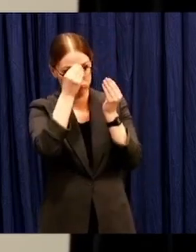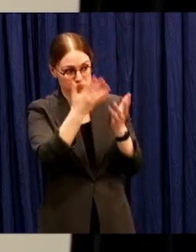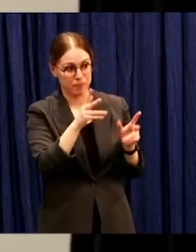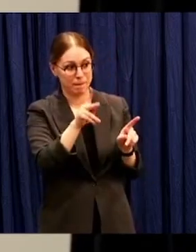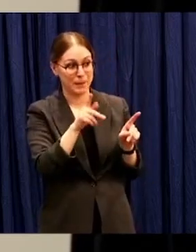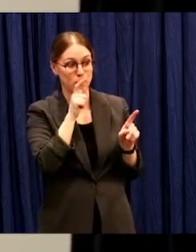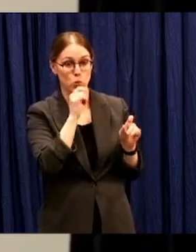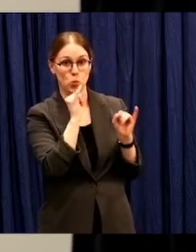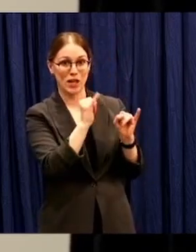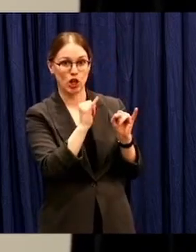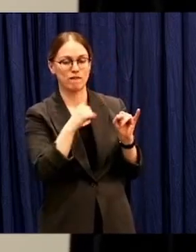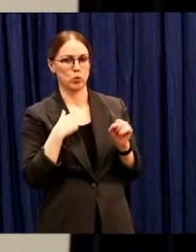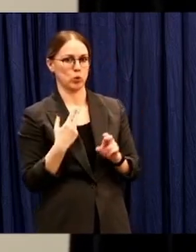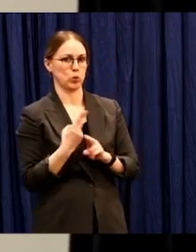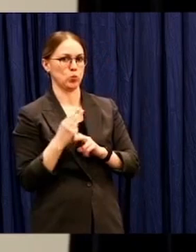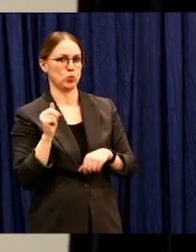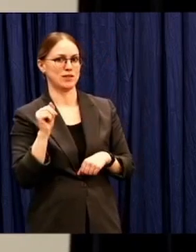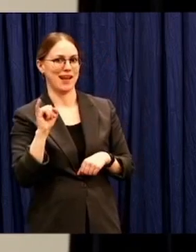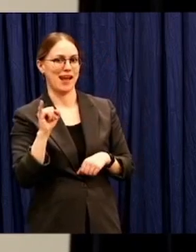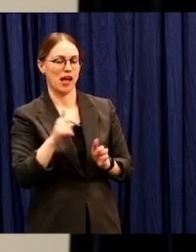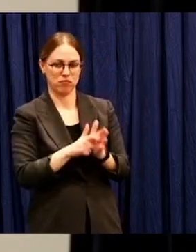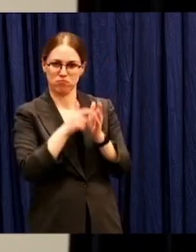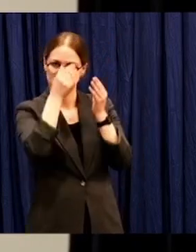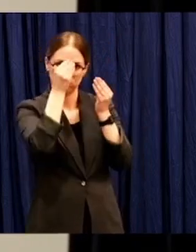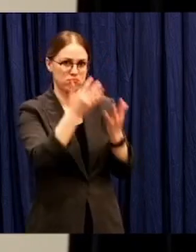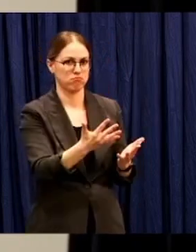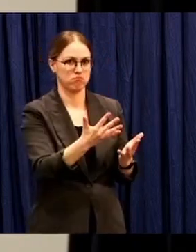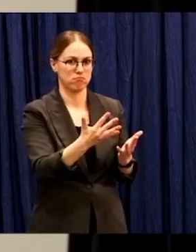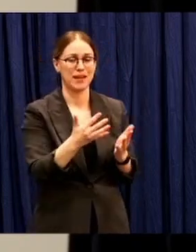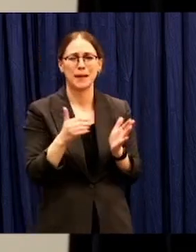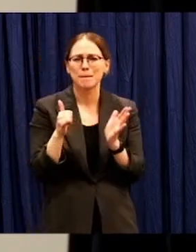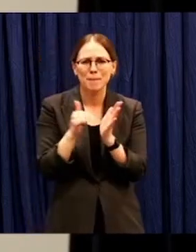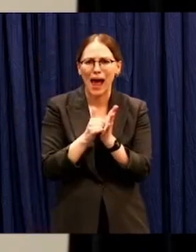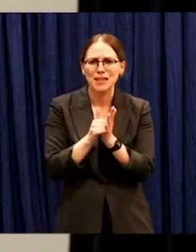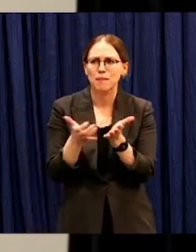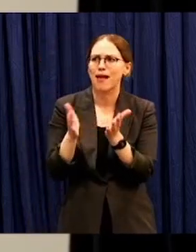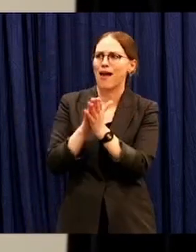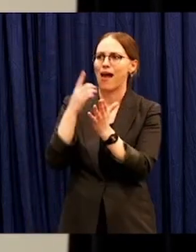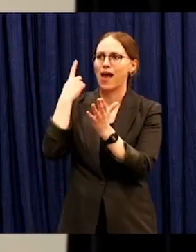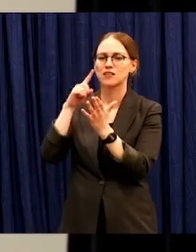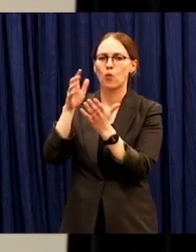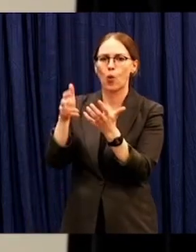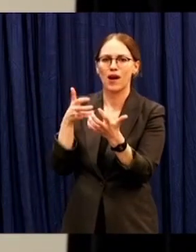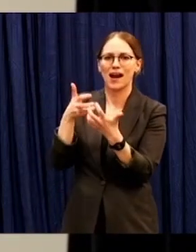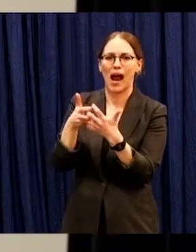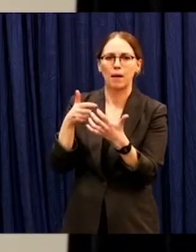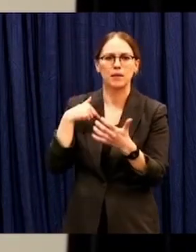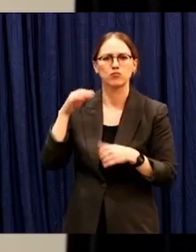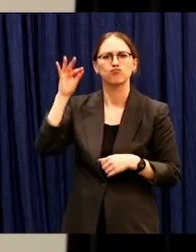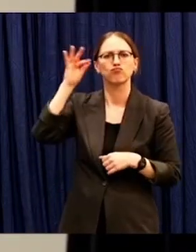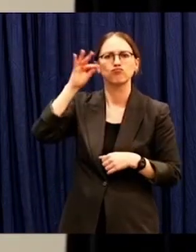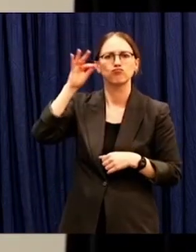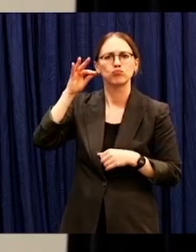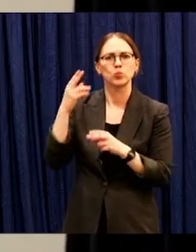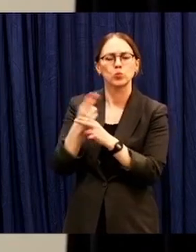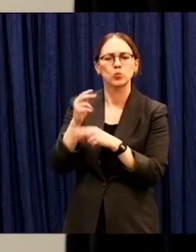being used. It's impossible for you to ask for an accommodation if you don't know that a system is in place.